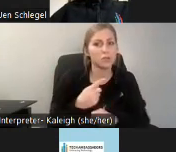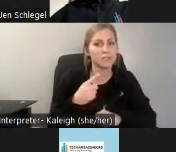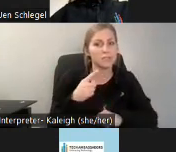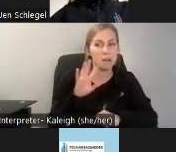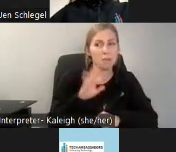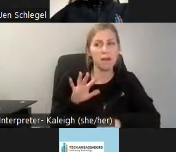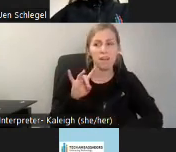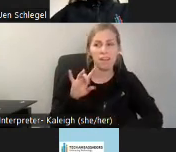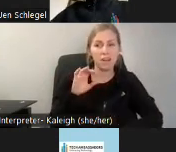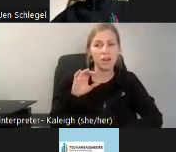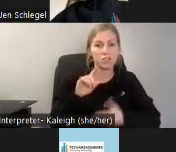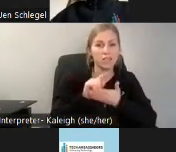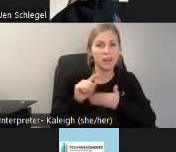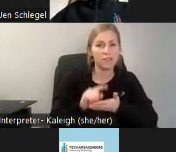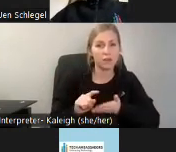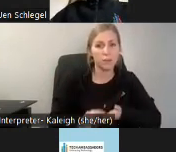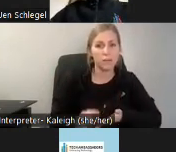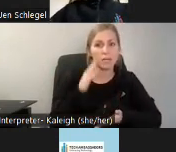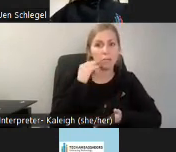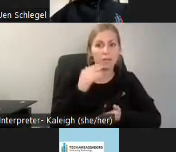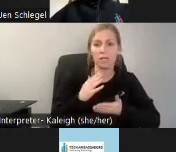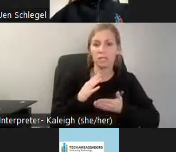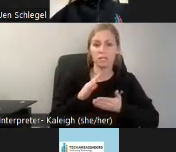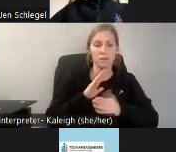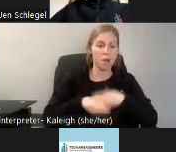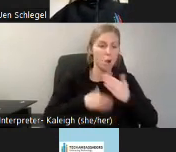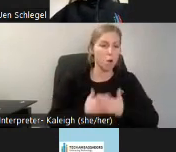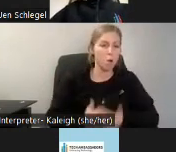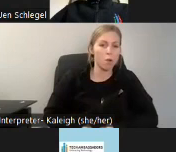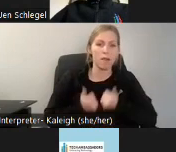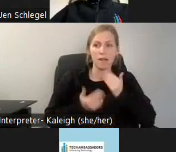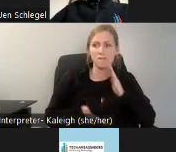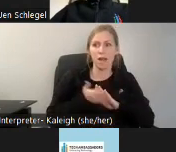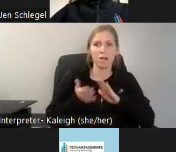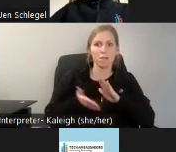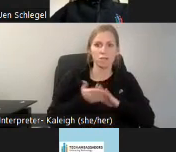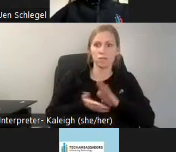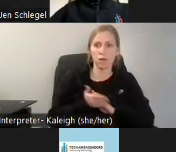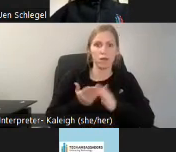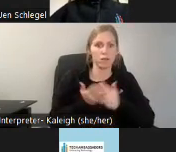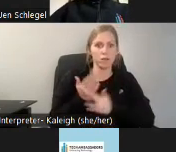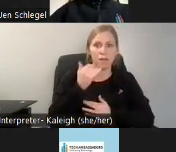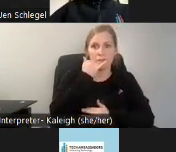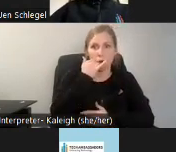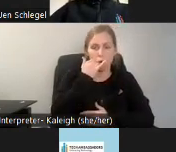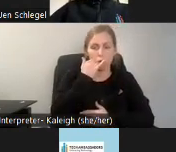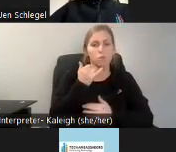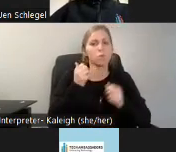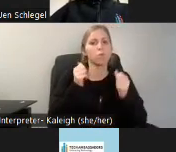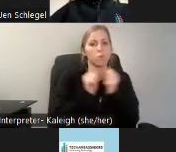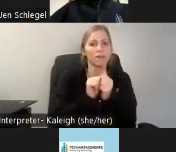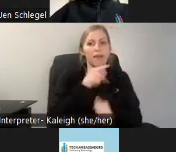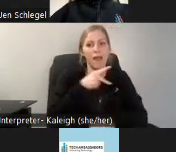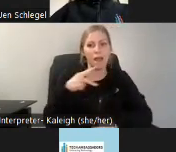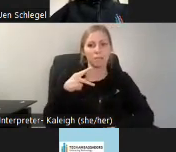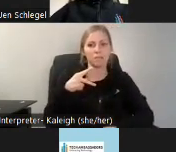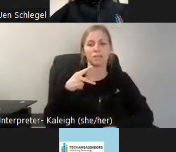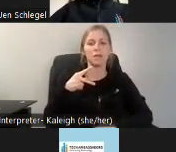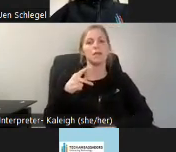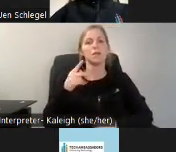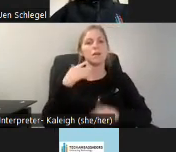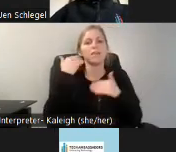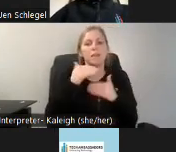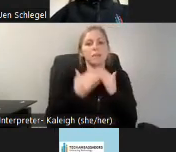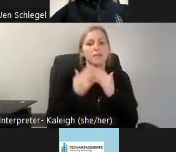basis, because I run my whole life through my phone with apps, because I have limited use of my hands, so my phone is